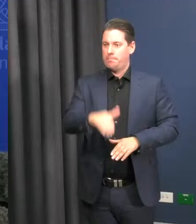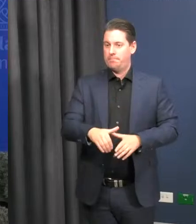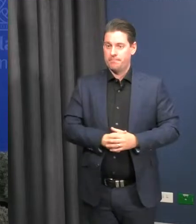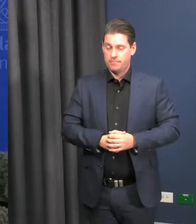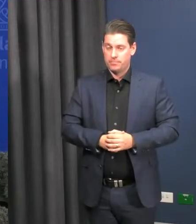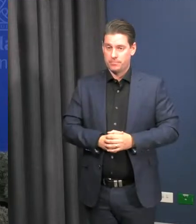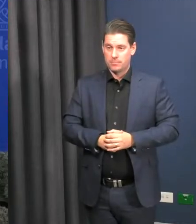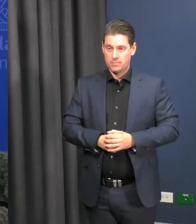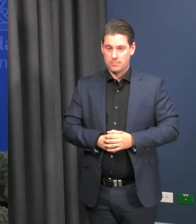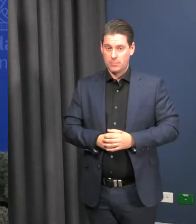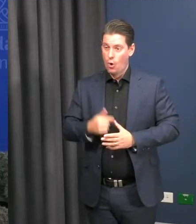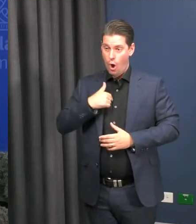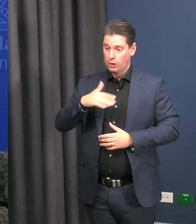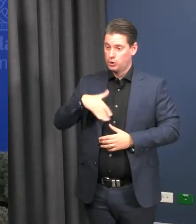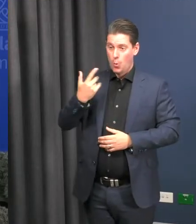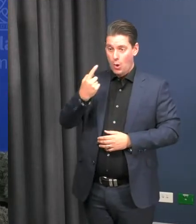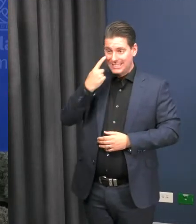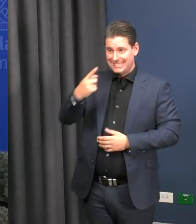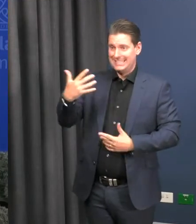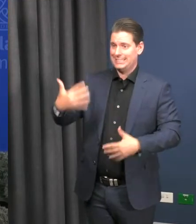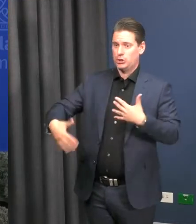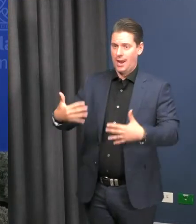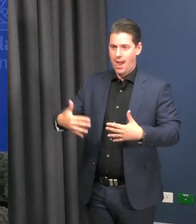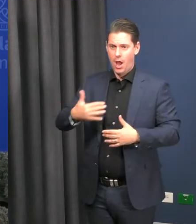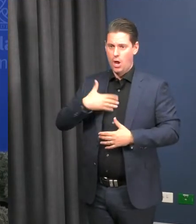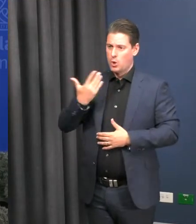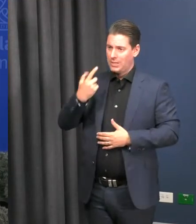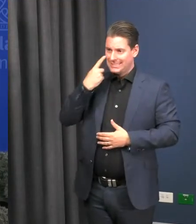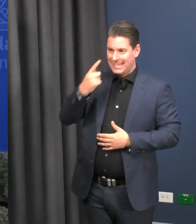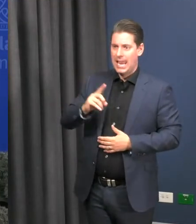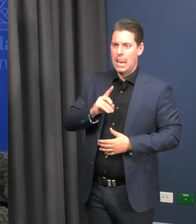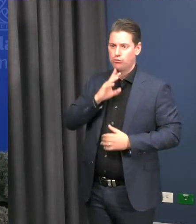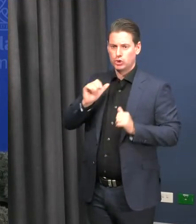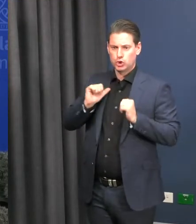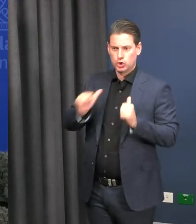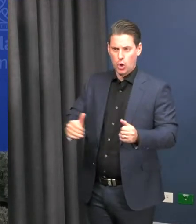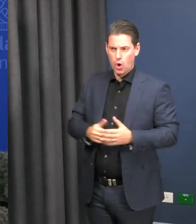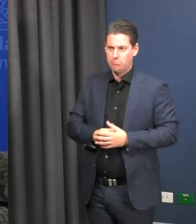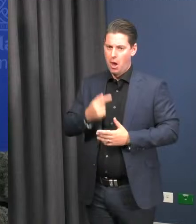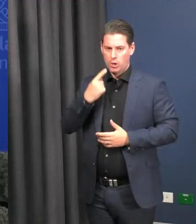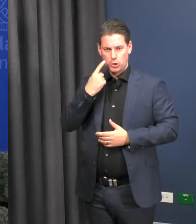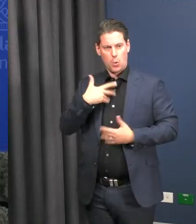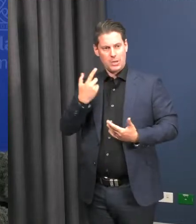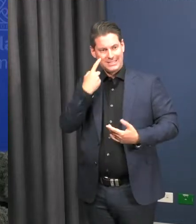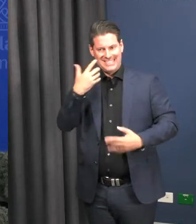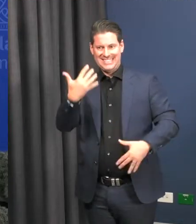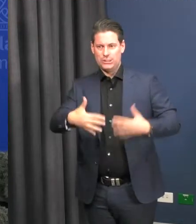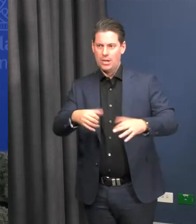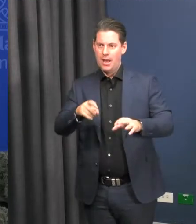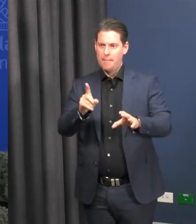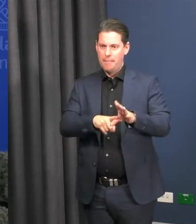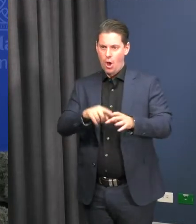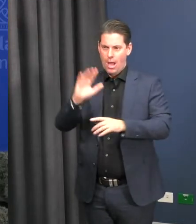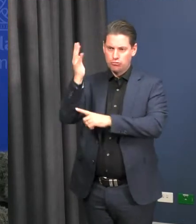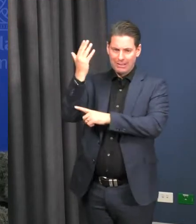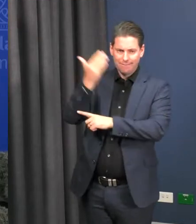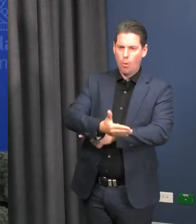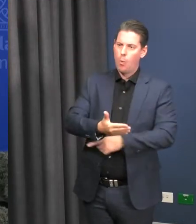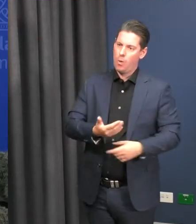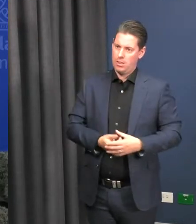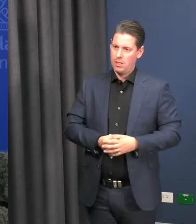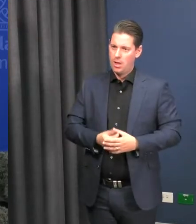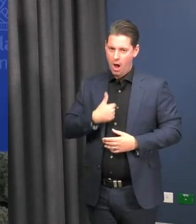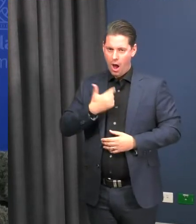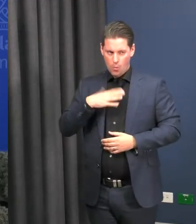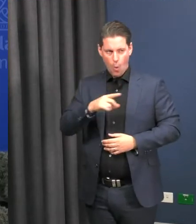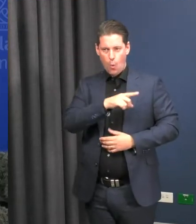single person electrocuted. I don't want to see one single person impacted by flying debris. And the best way we can make that happen is for everyone